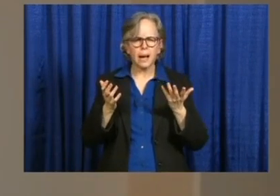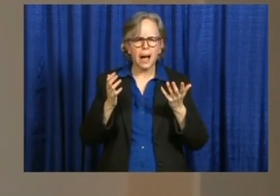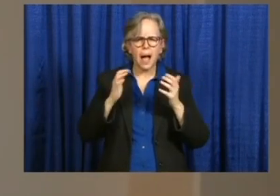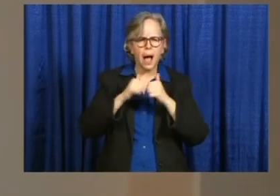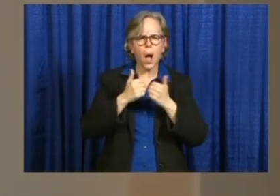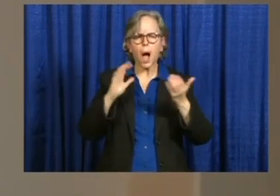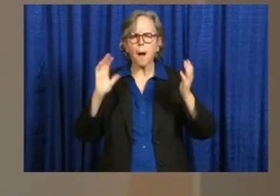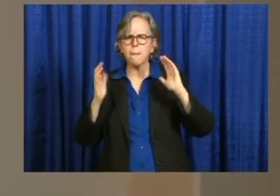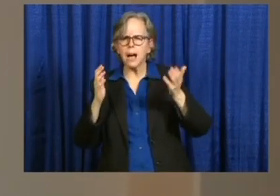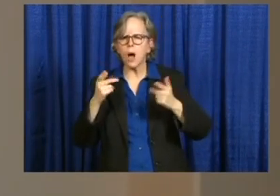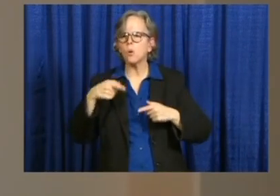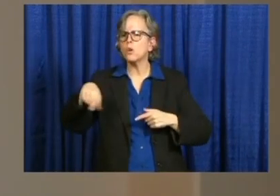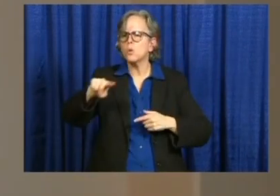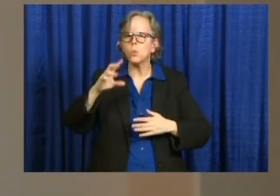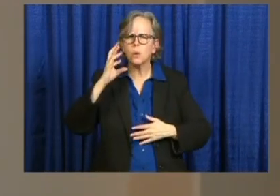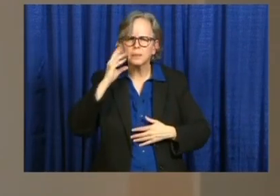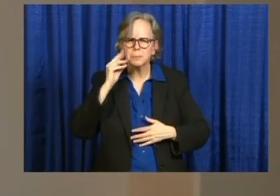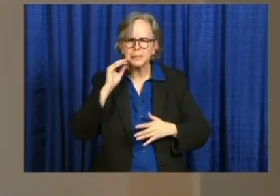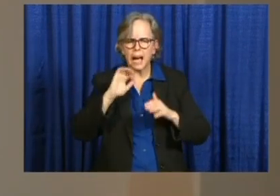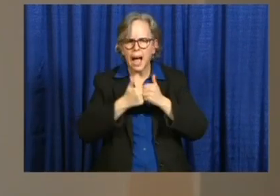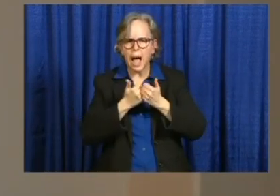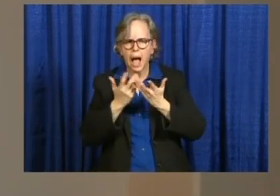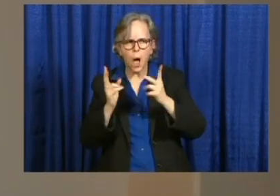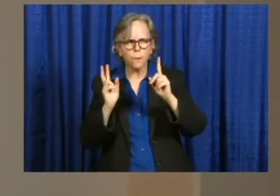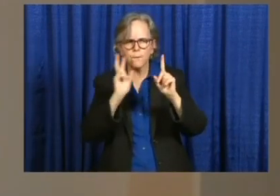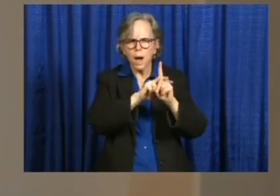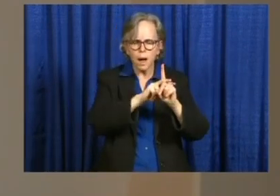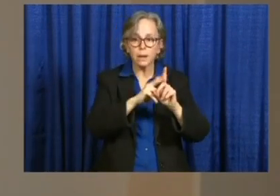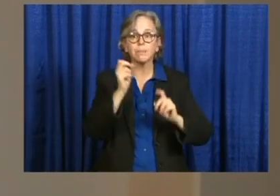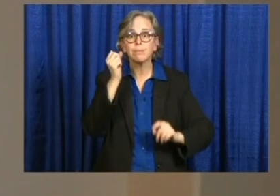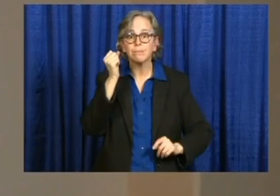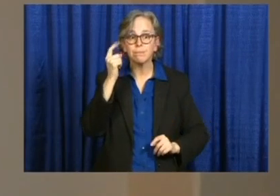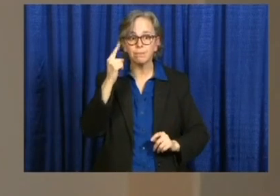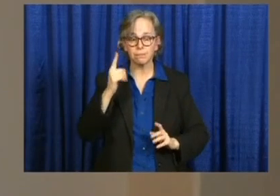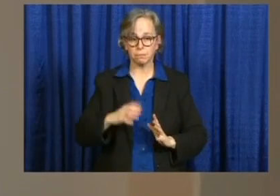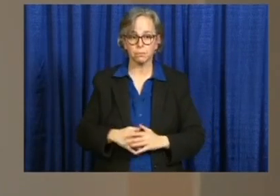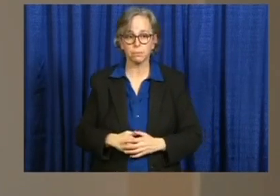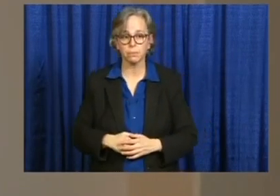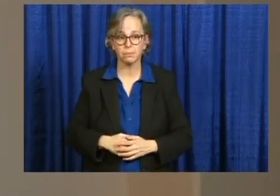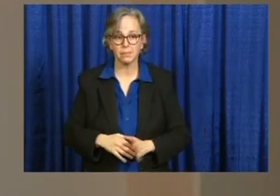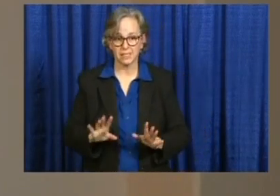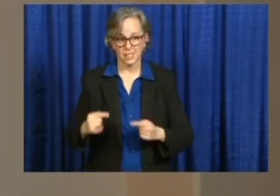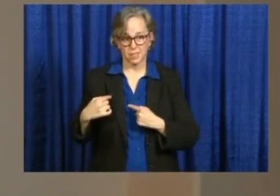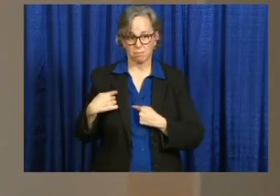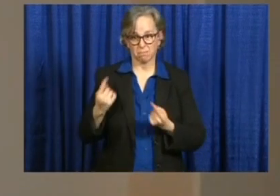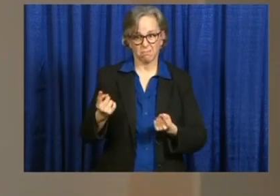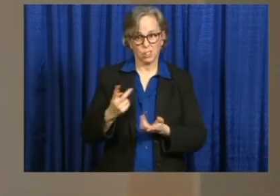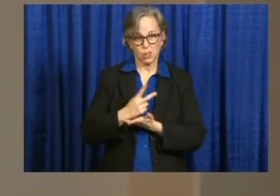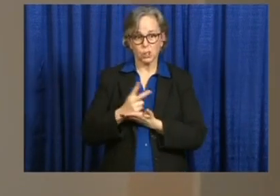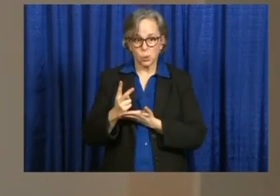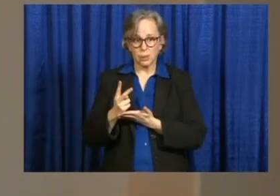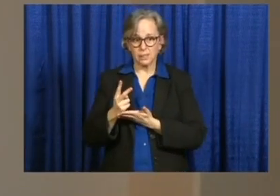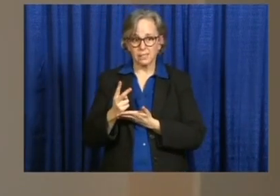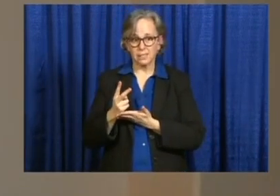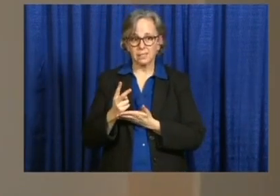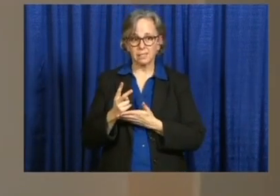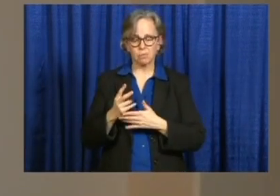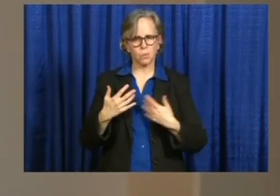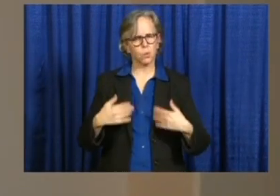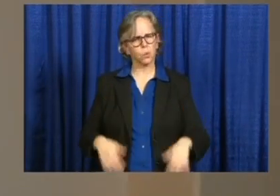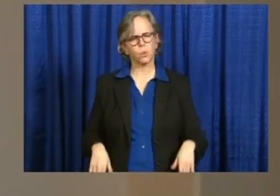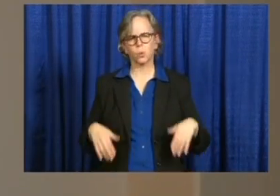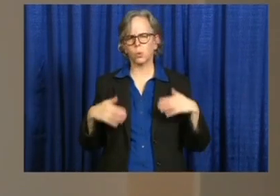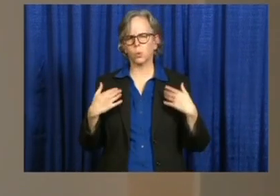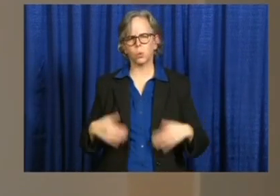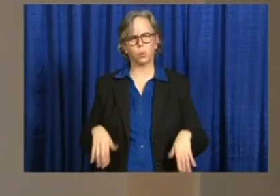they're trying to do this. And if you take the last 2 weeks, really since this has all picked up steam,